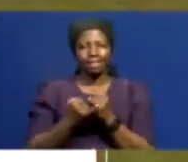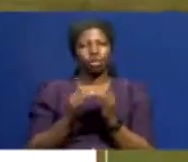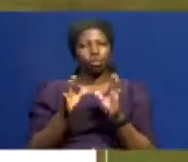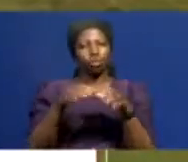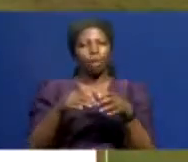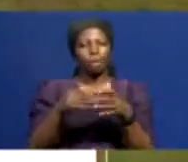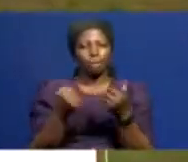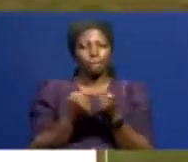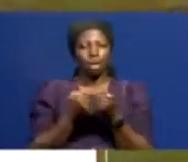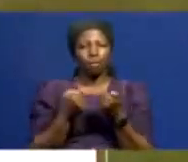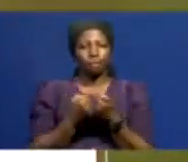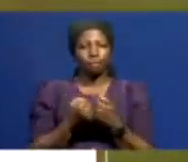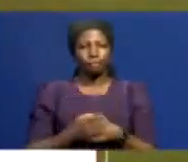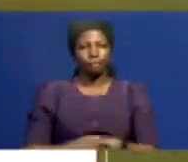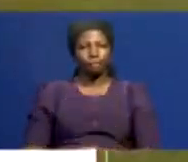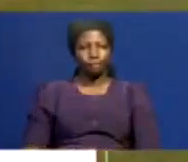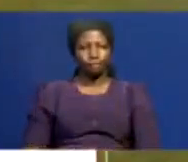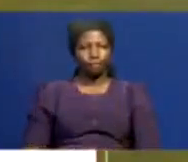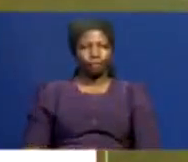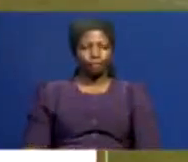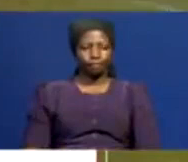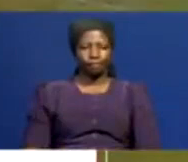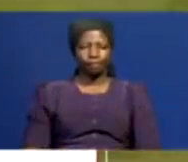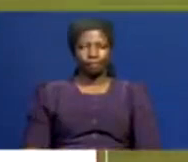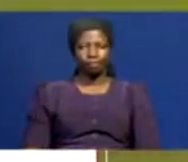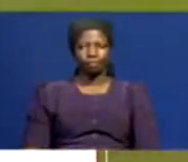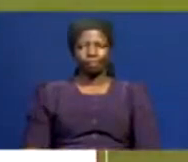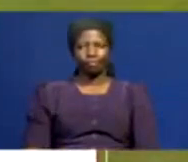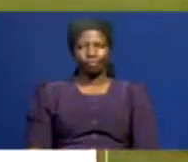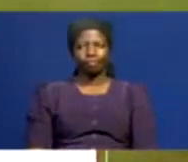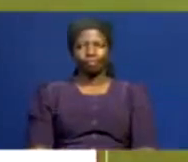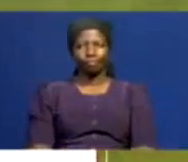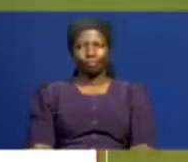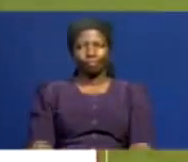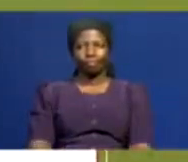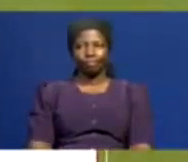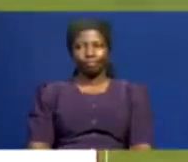Fred Njogu. Looking to work that ball. It is picked